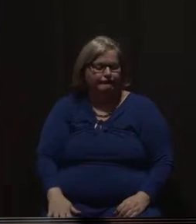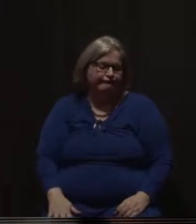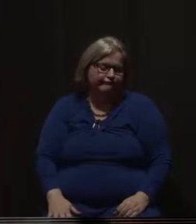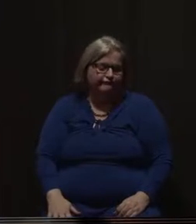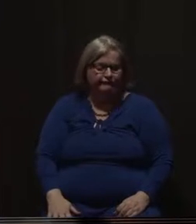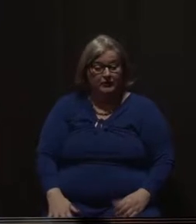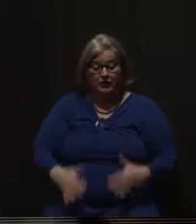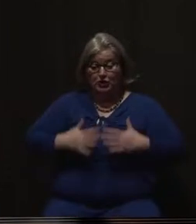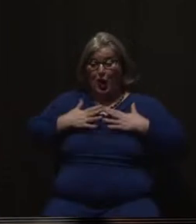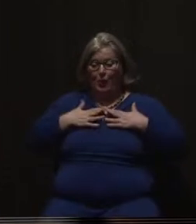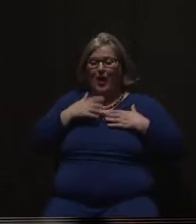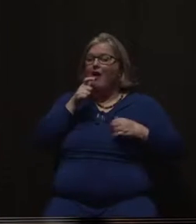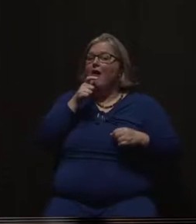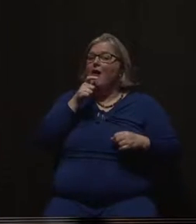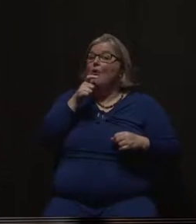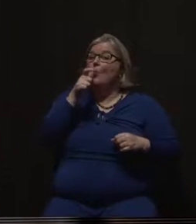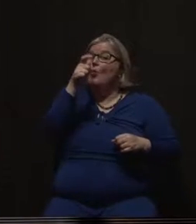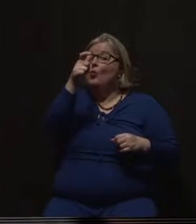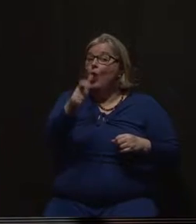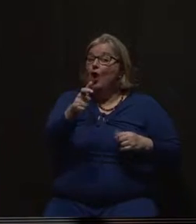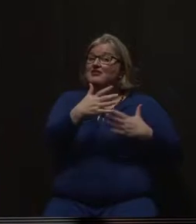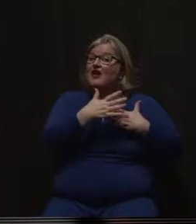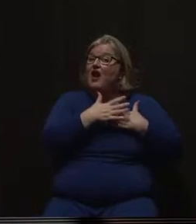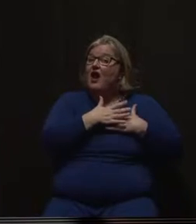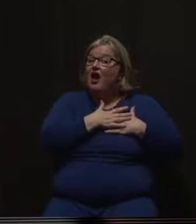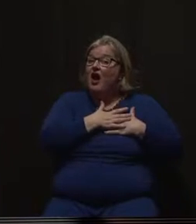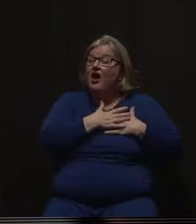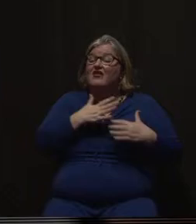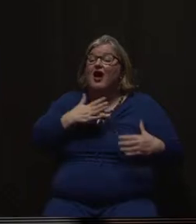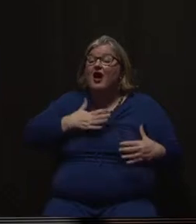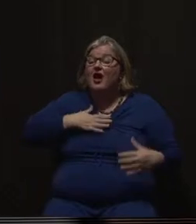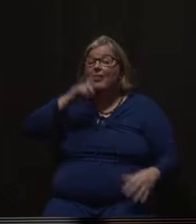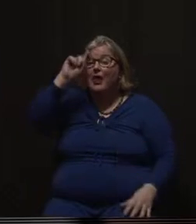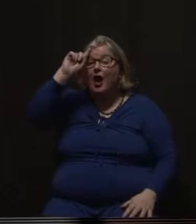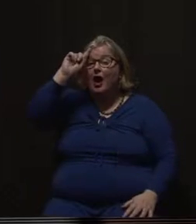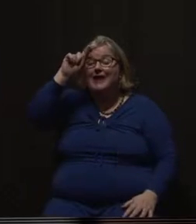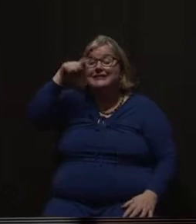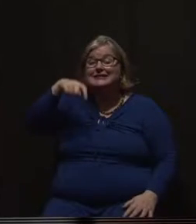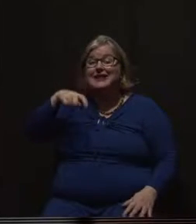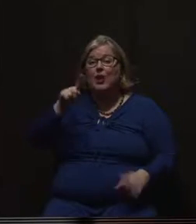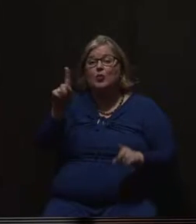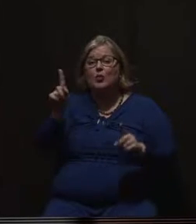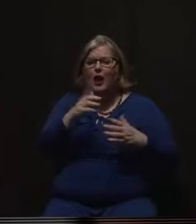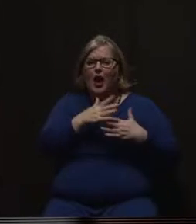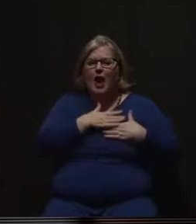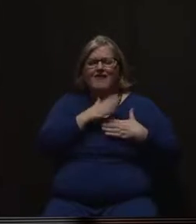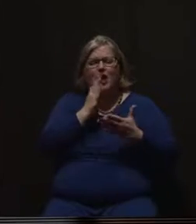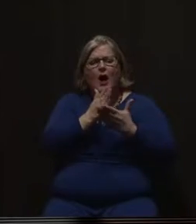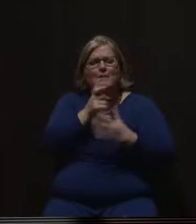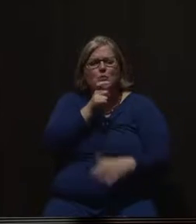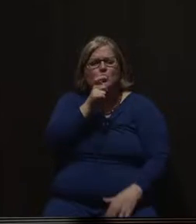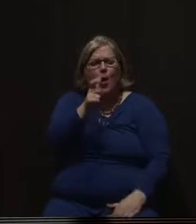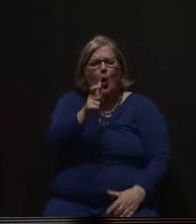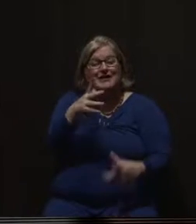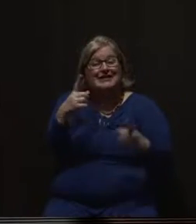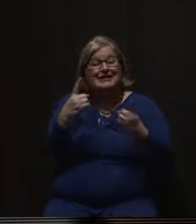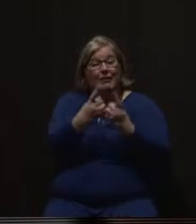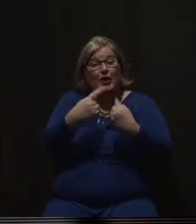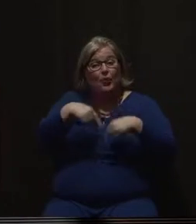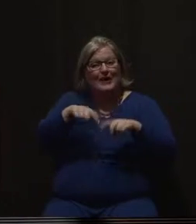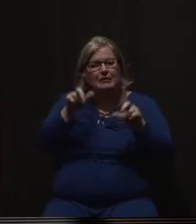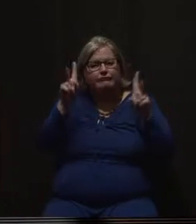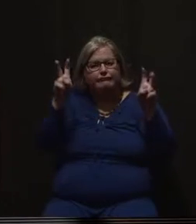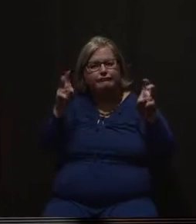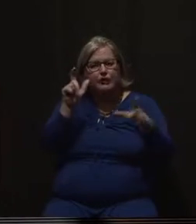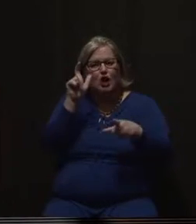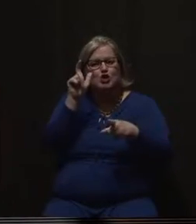definition of love. First of all, I like the idea that love is a verb. It's something we do, because very, very often people